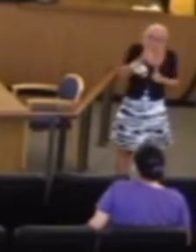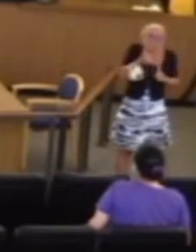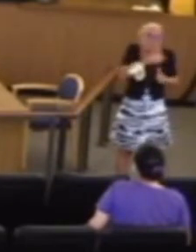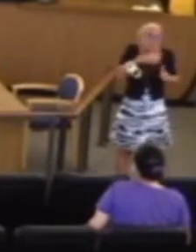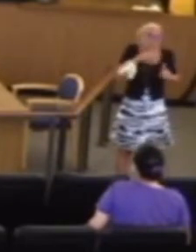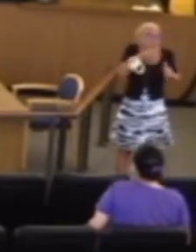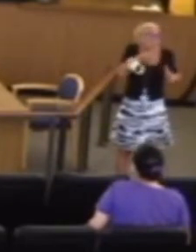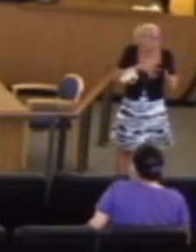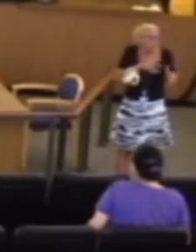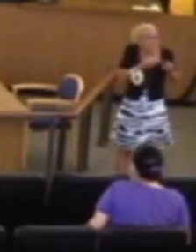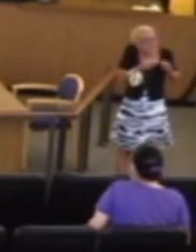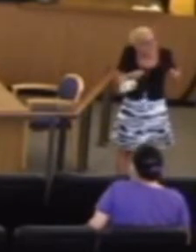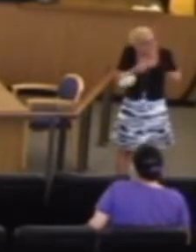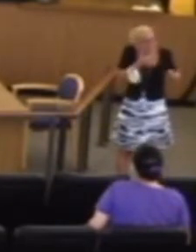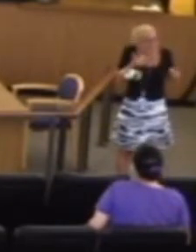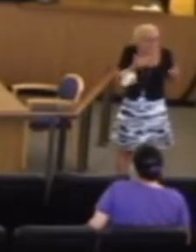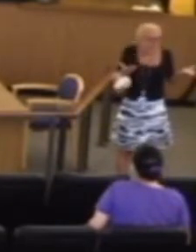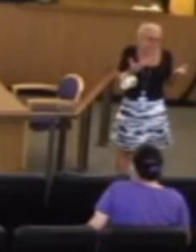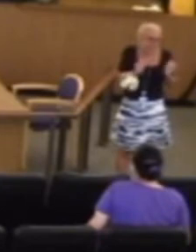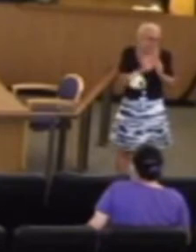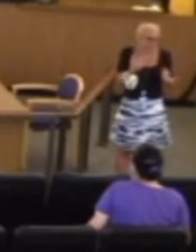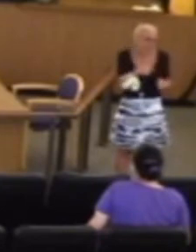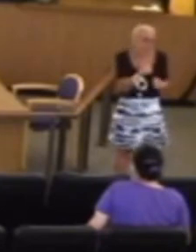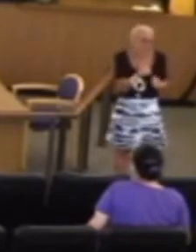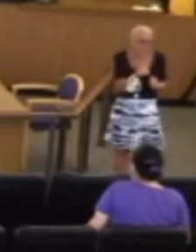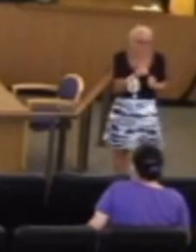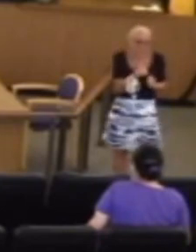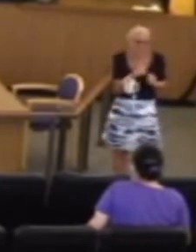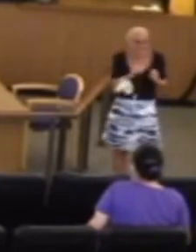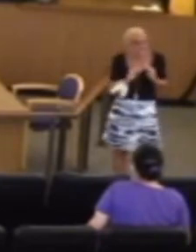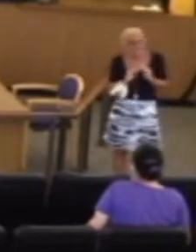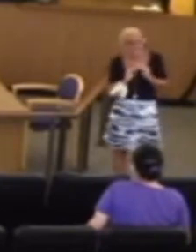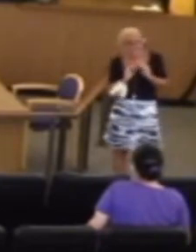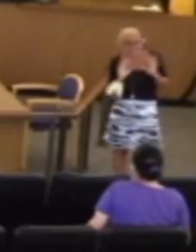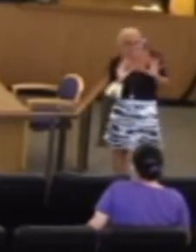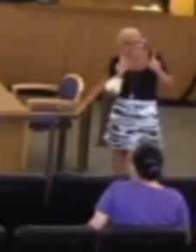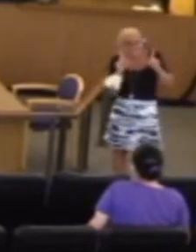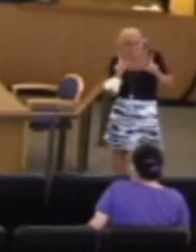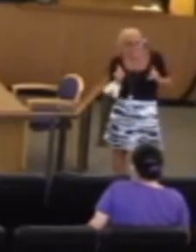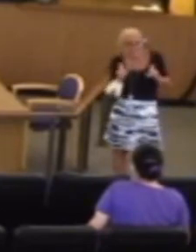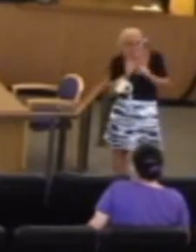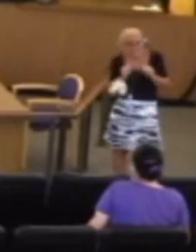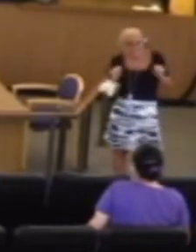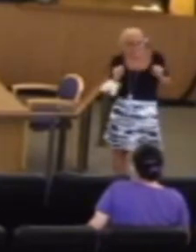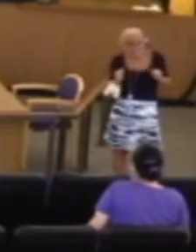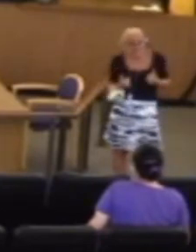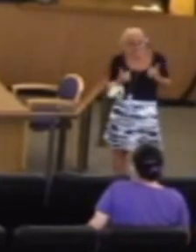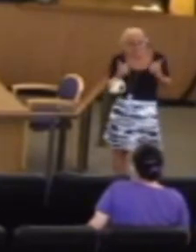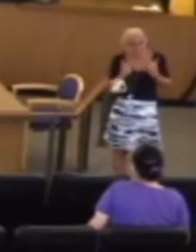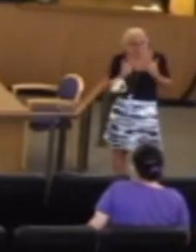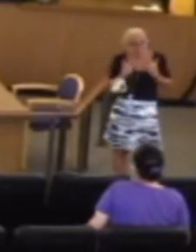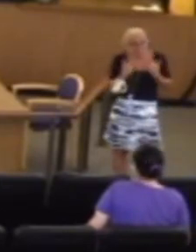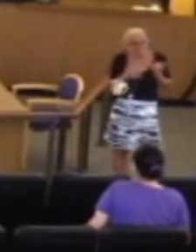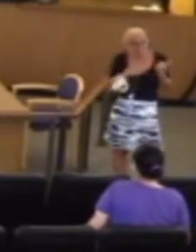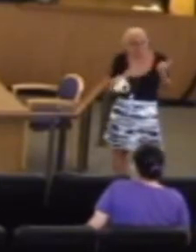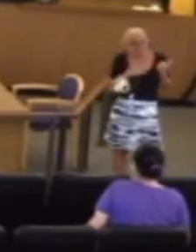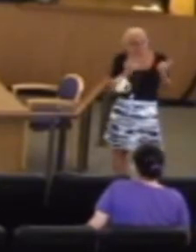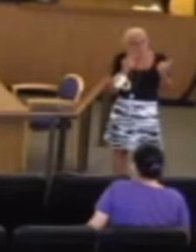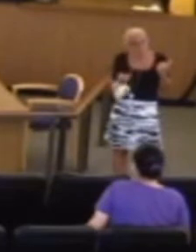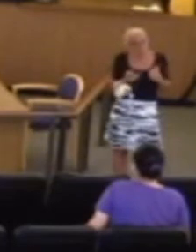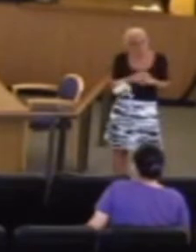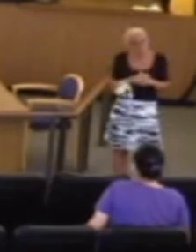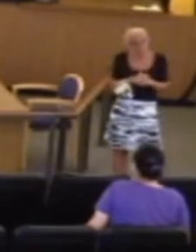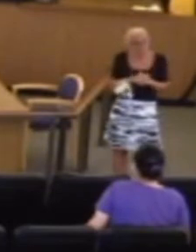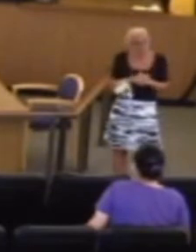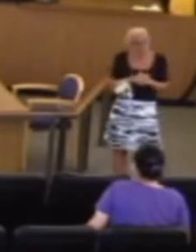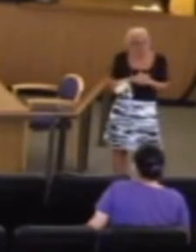is all better, and she's back here with us. But like I said, it is clear that testing does save lives, and I'm glad to see that the